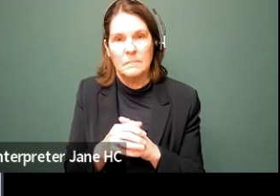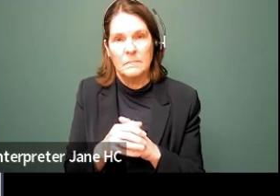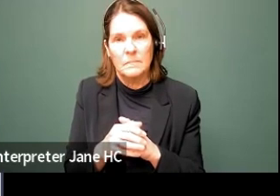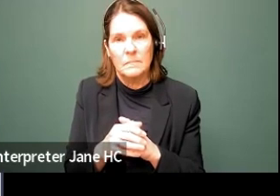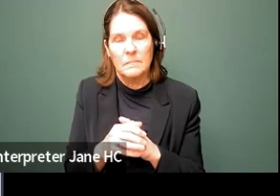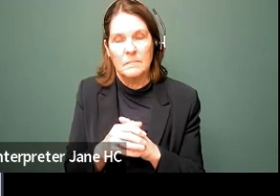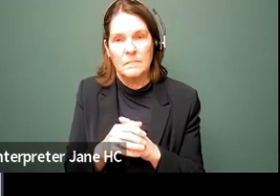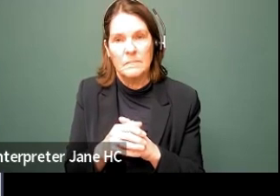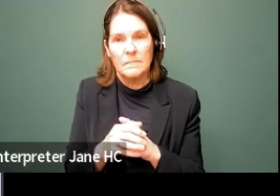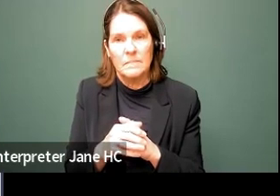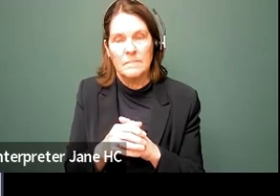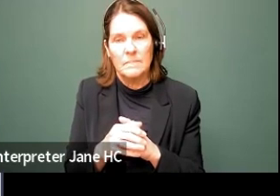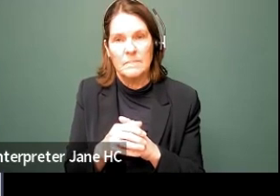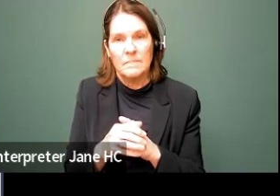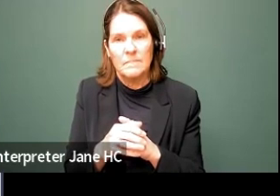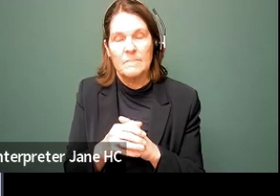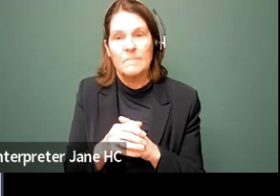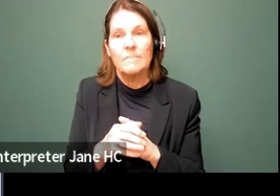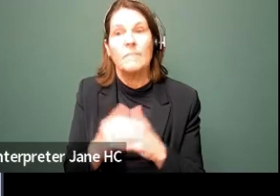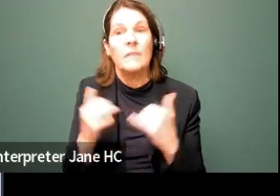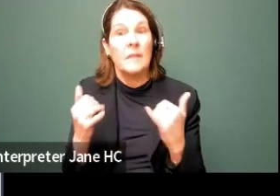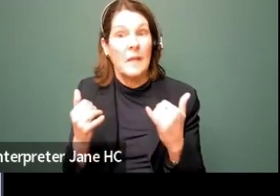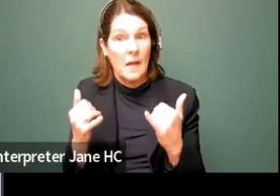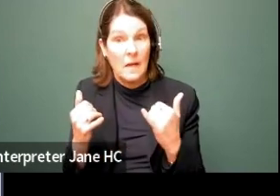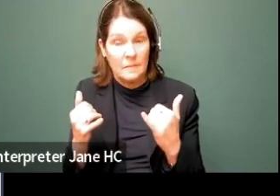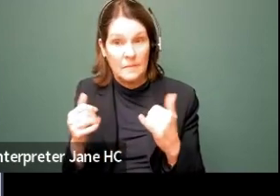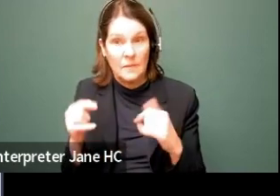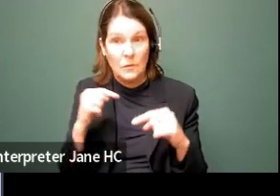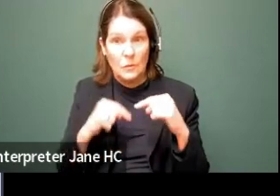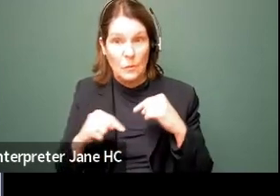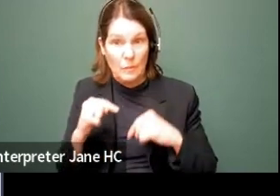Uh, Now, if we go back,